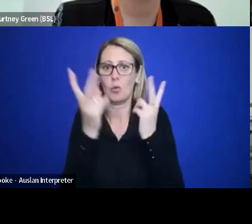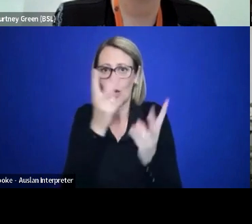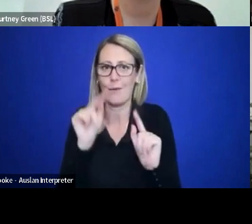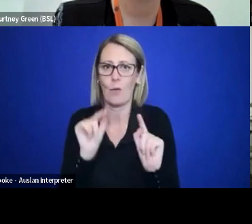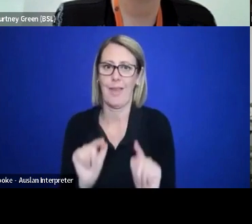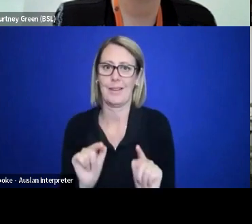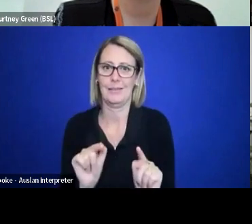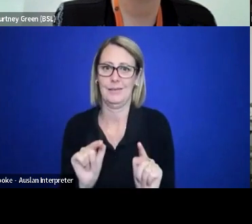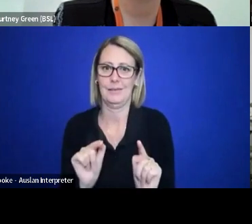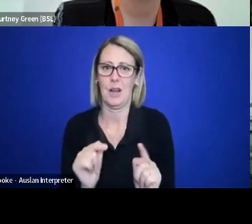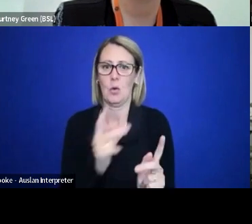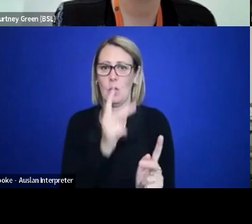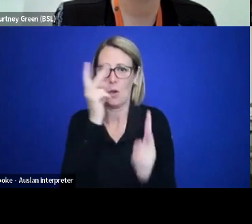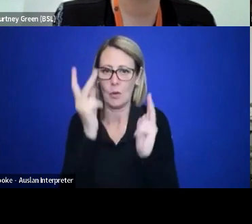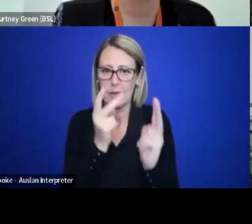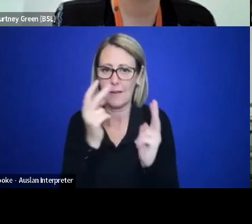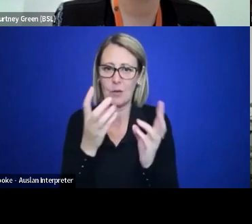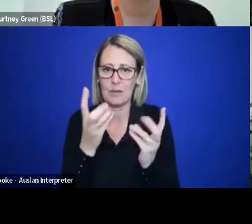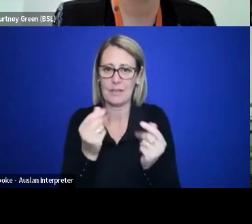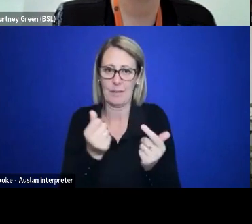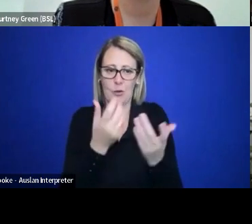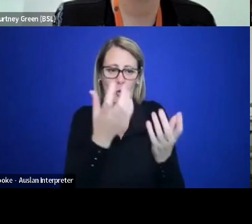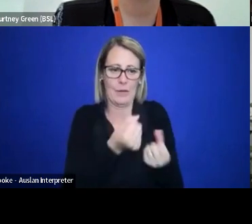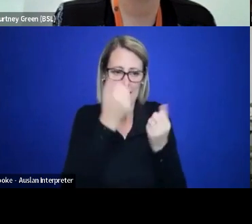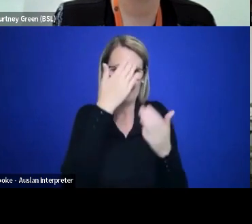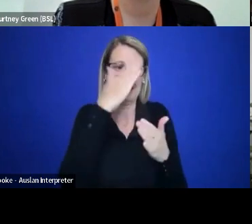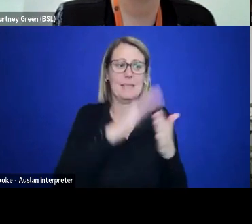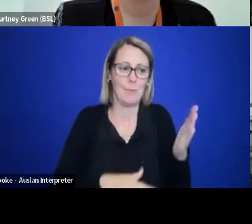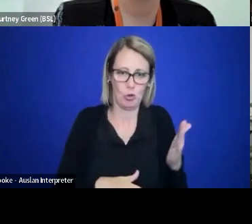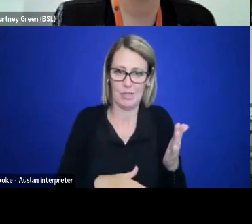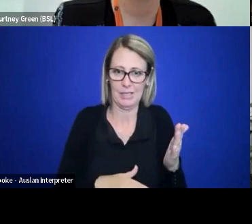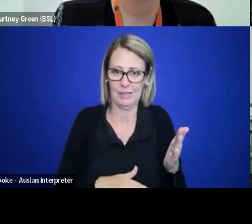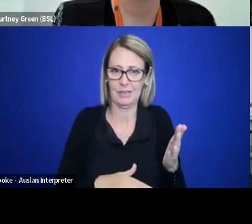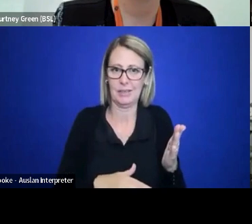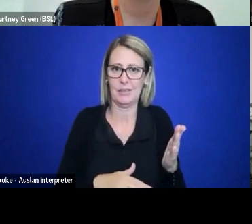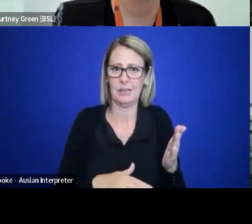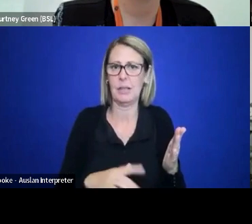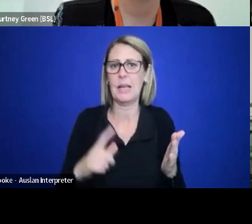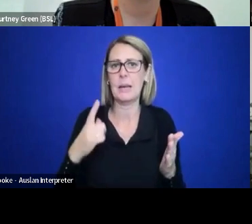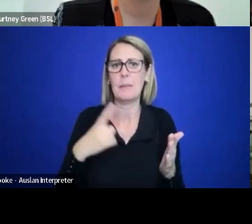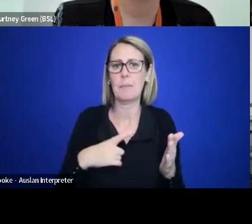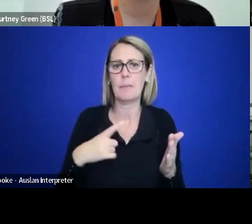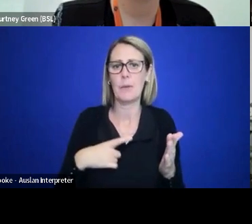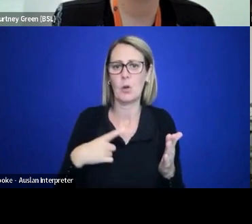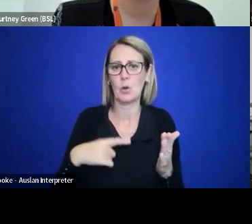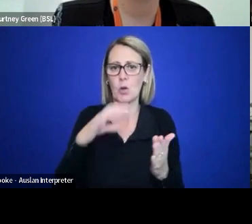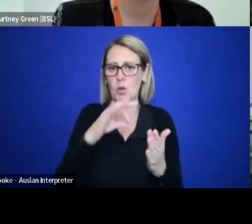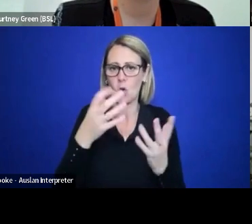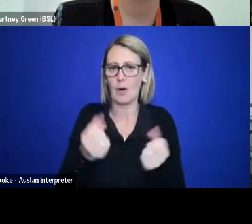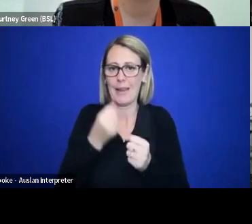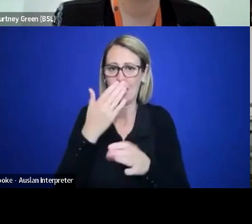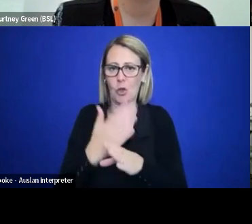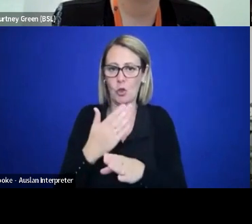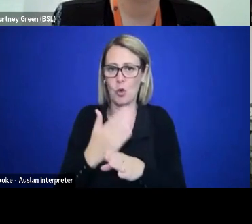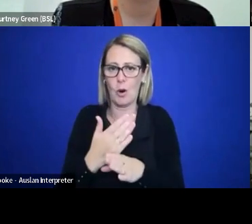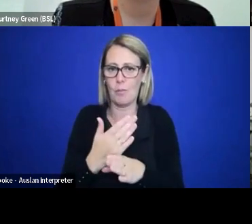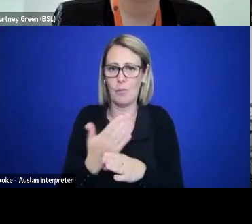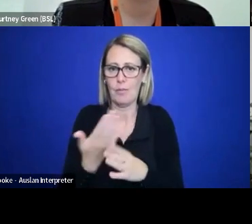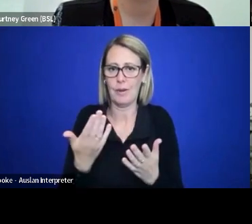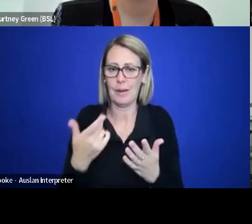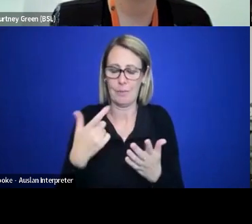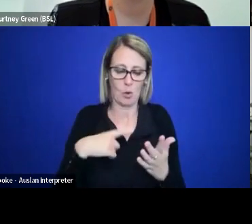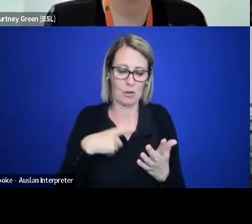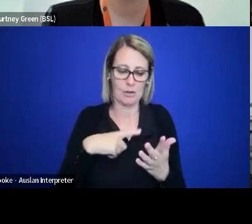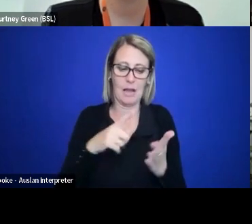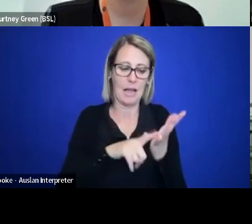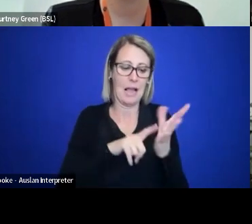was looking for someone to start from and get some experience, because not getting a job was lack of experience was the